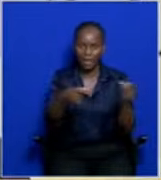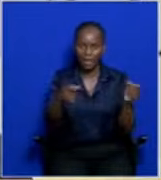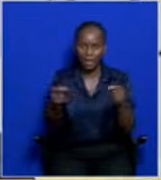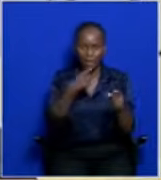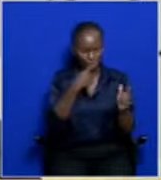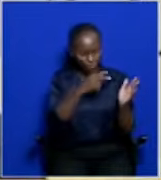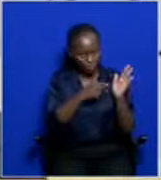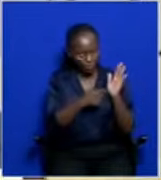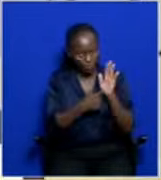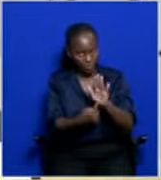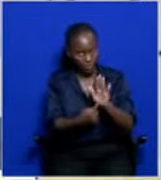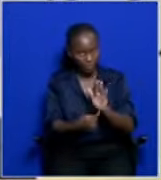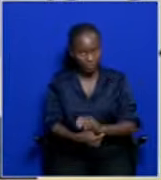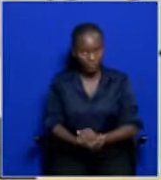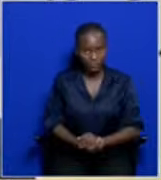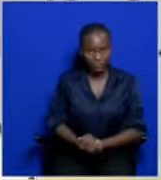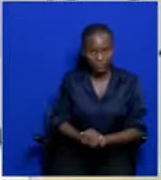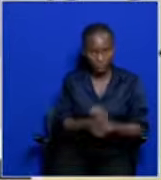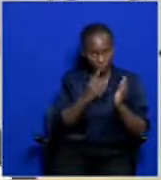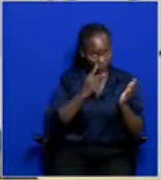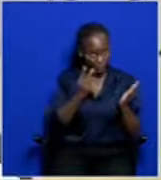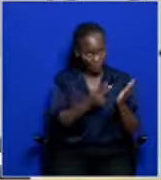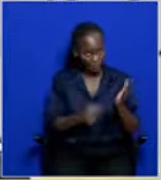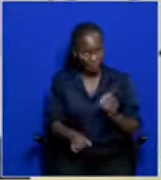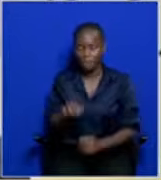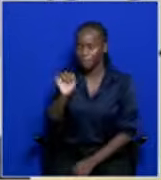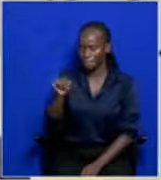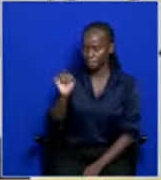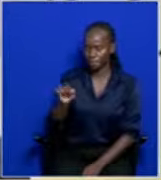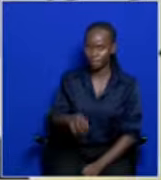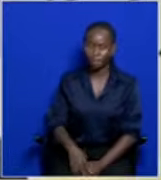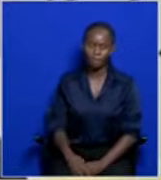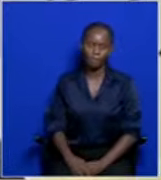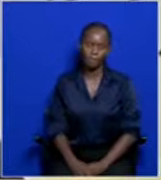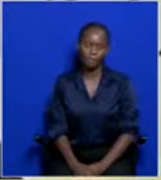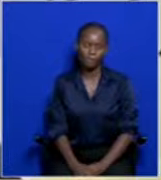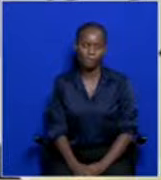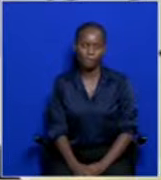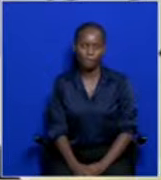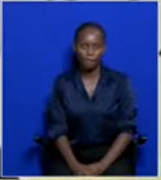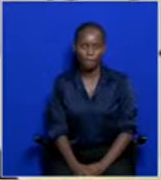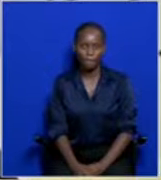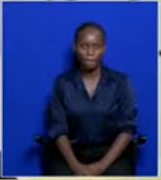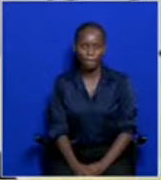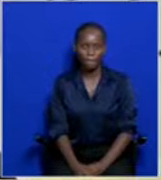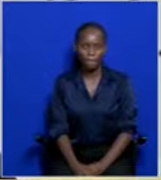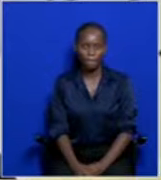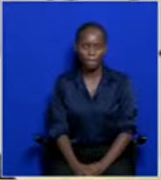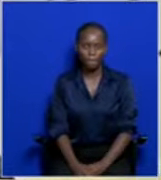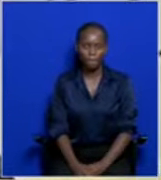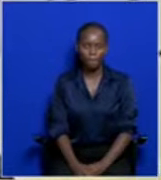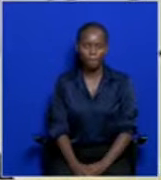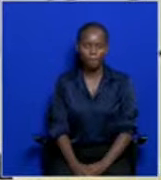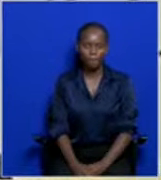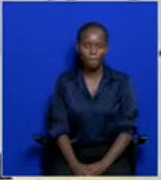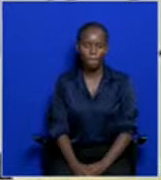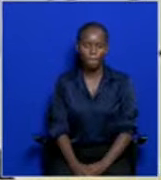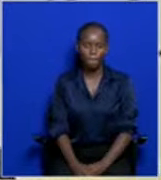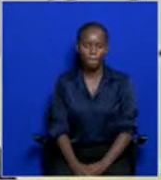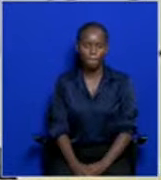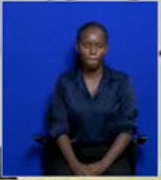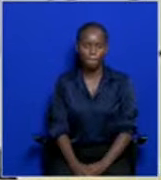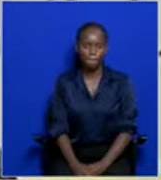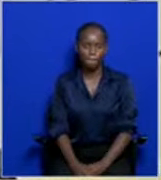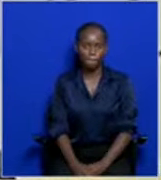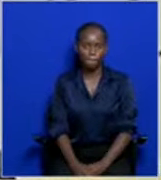Yes. And So if you're at 616, then please